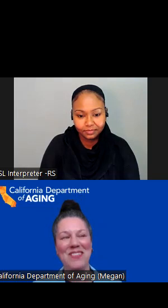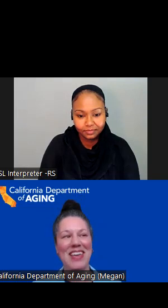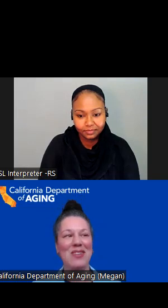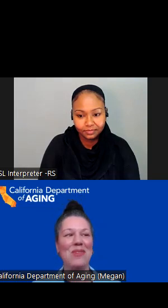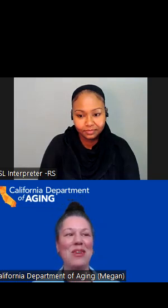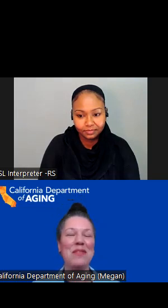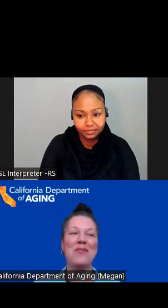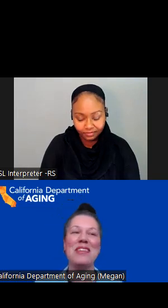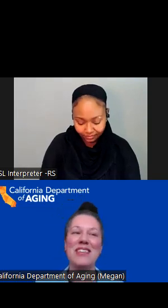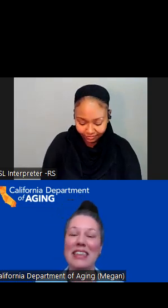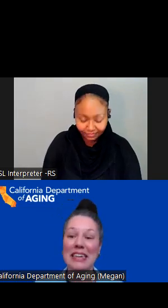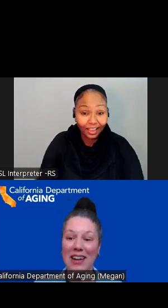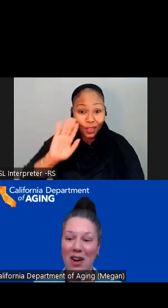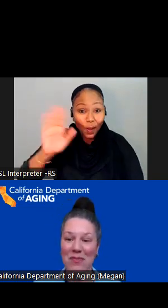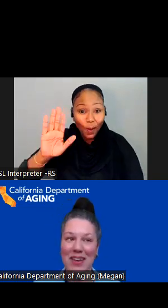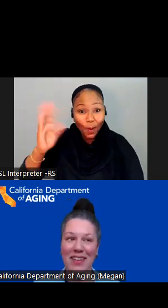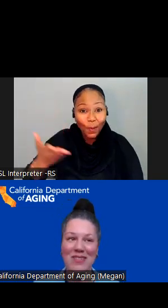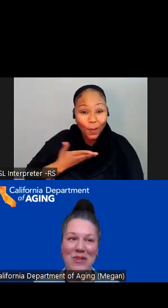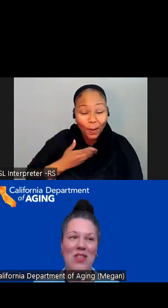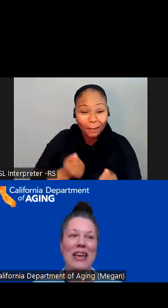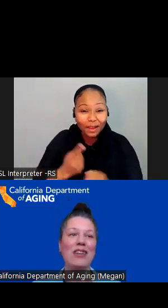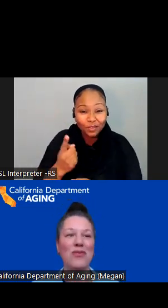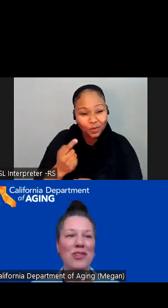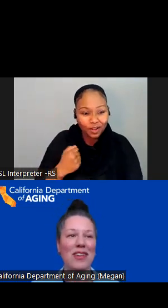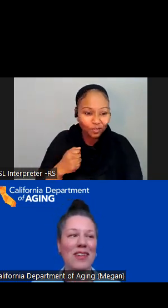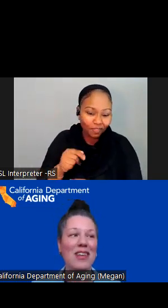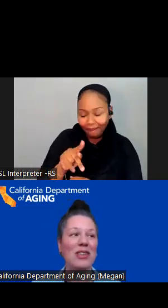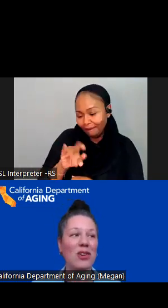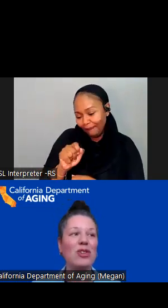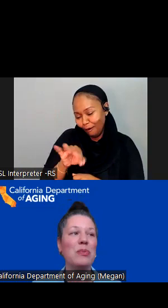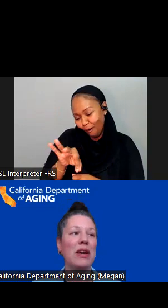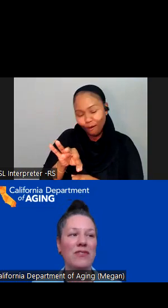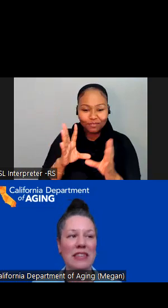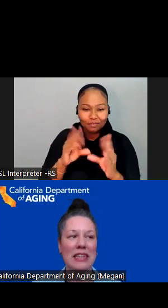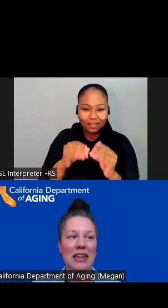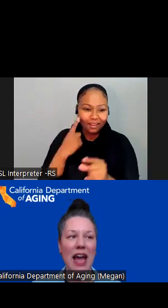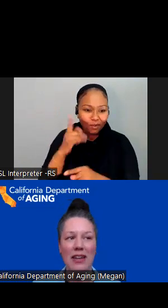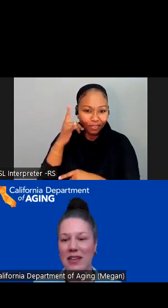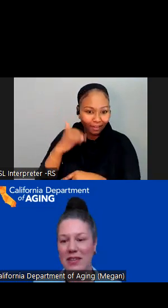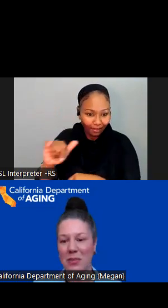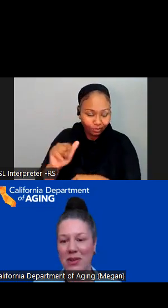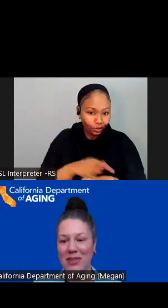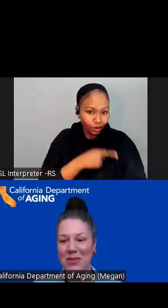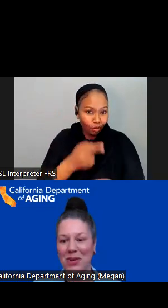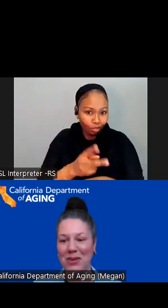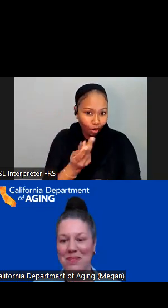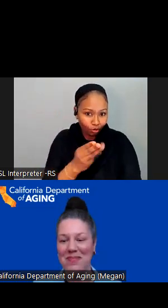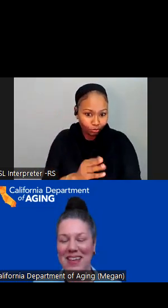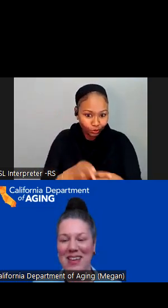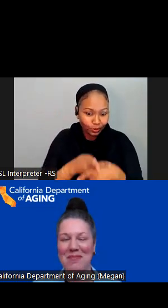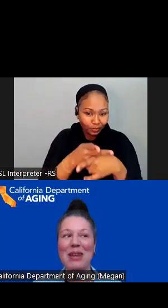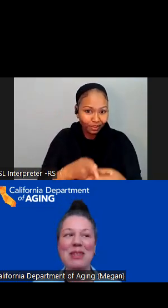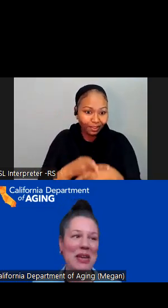Hello, and welcome everyone to the kickoff meeting for the California Long-Term Care Facility Access Policy